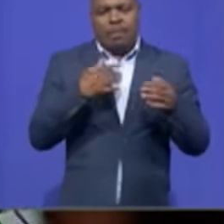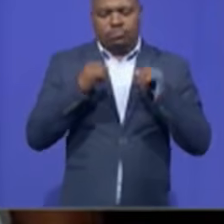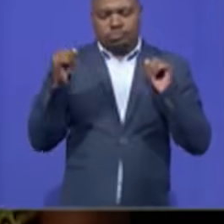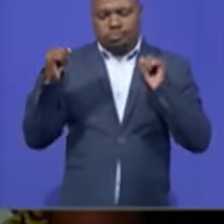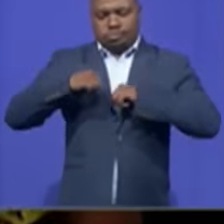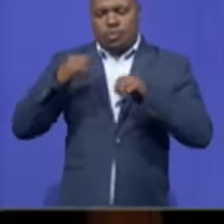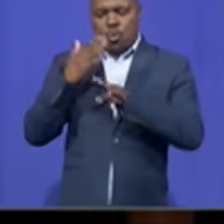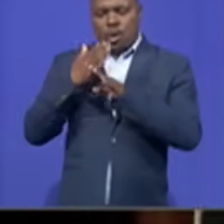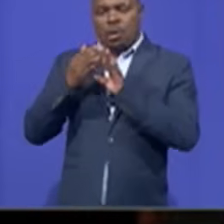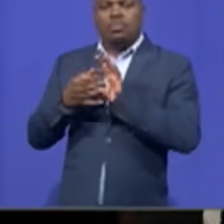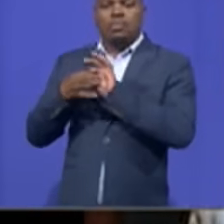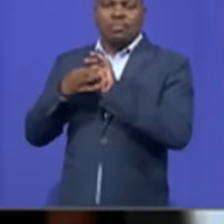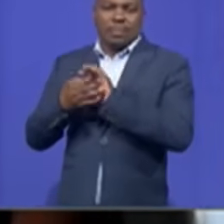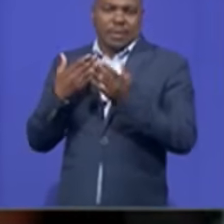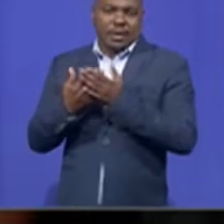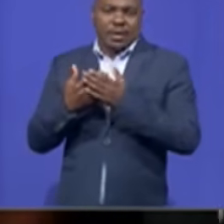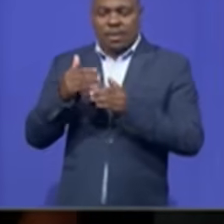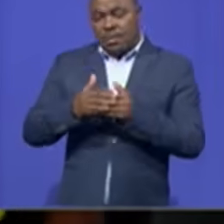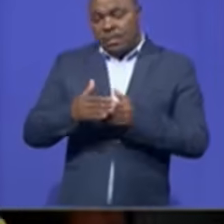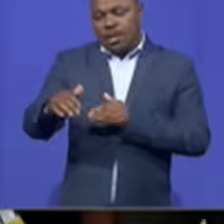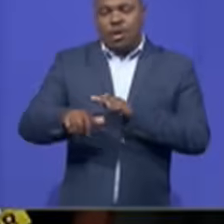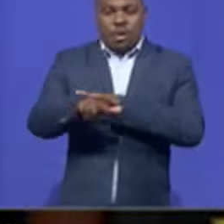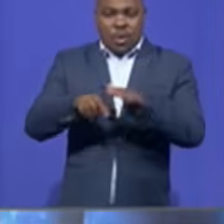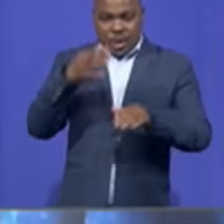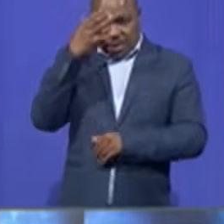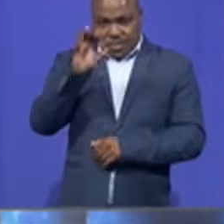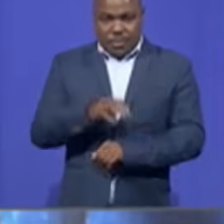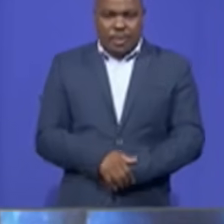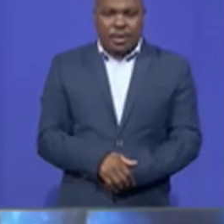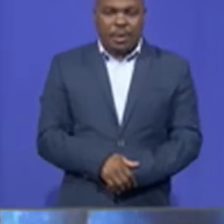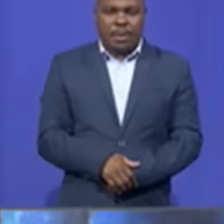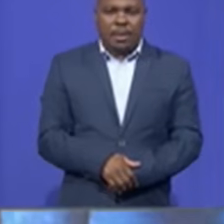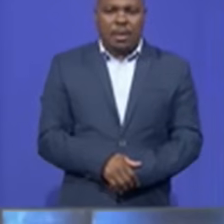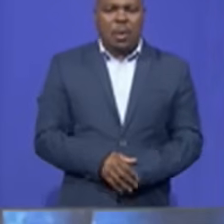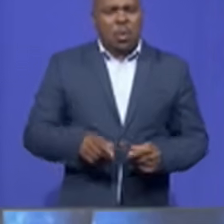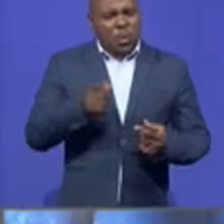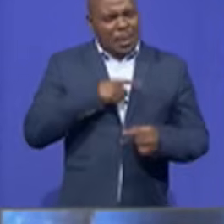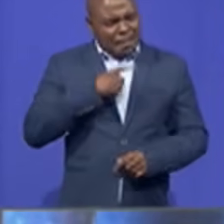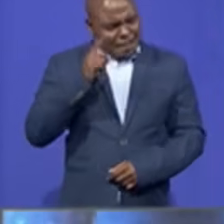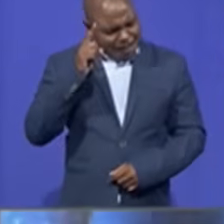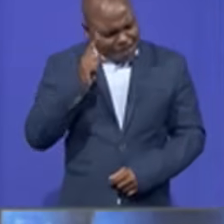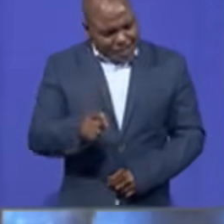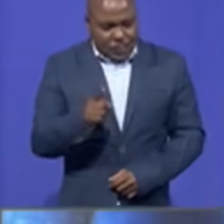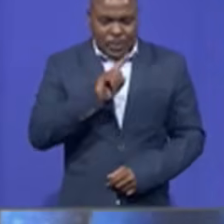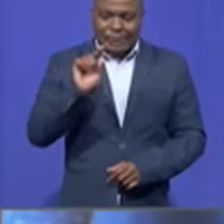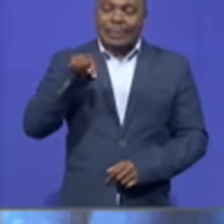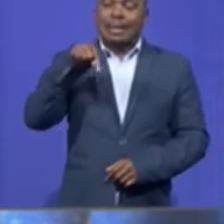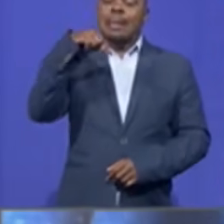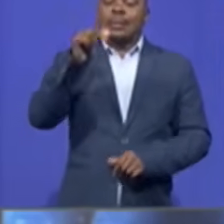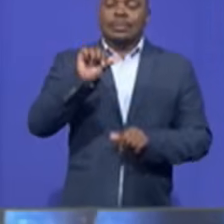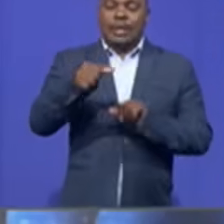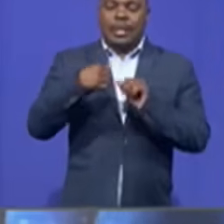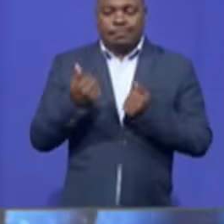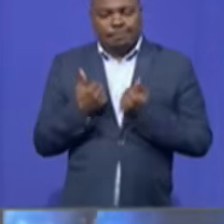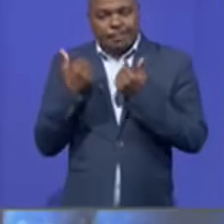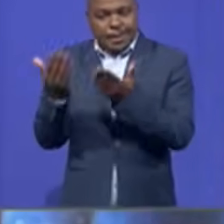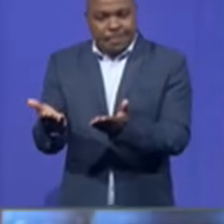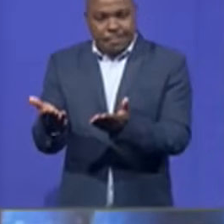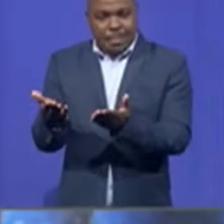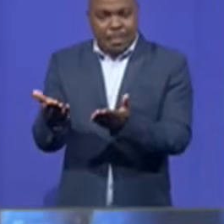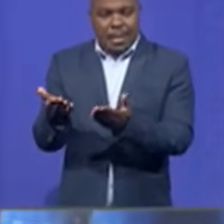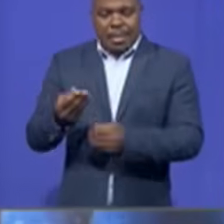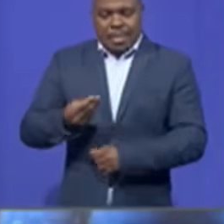tsa tshebedisano mmoho dikgethong tsa makgotla a metse. We must give over to the next generation, to